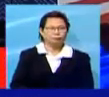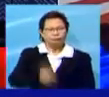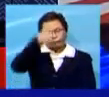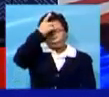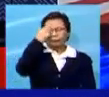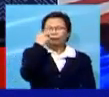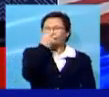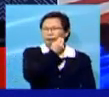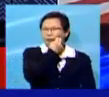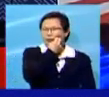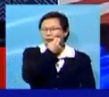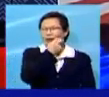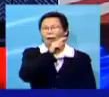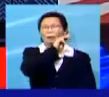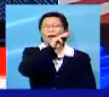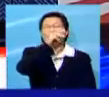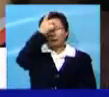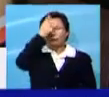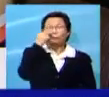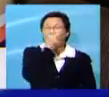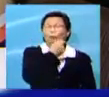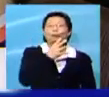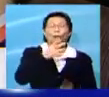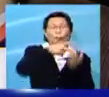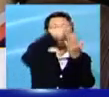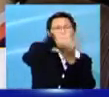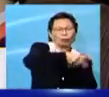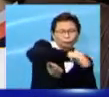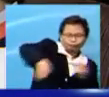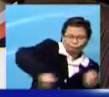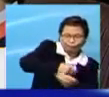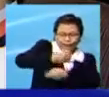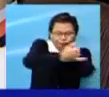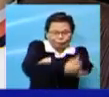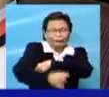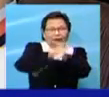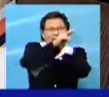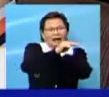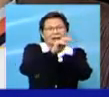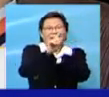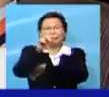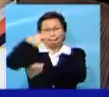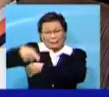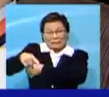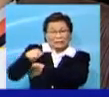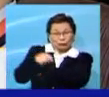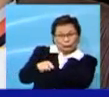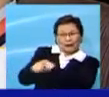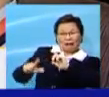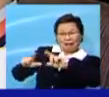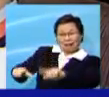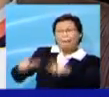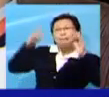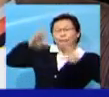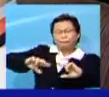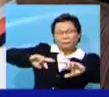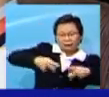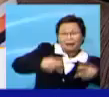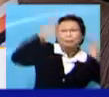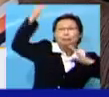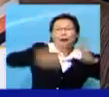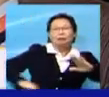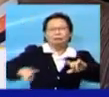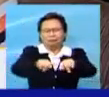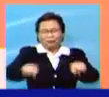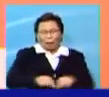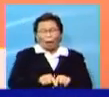Datuk Seri Najib yang juga Menteri Kewangan berkata program transformasi negara NTP berjaya meletakkan Malaysia di landasan betul untuk